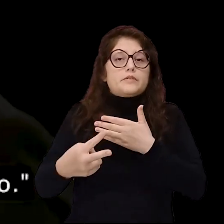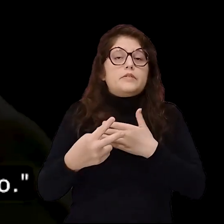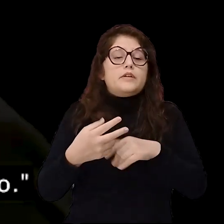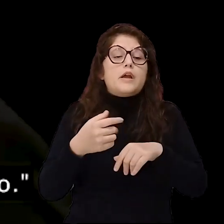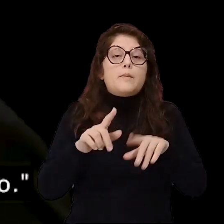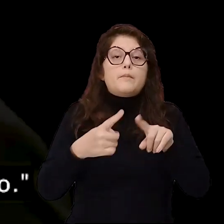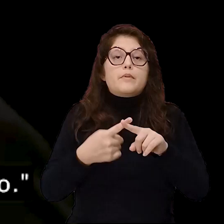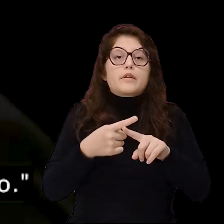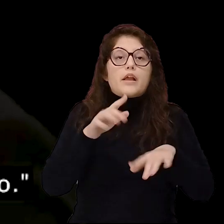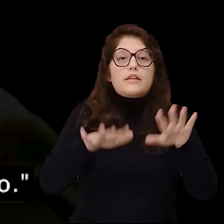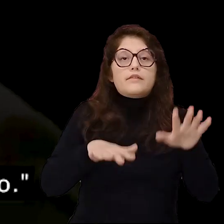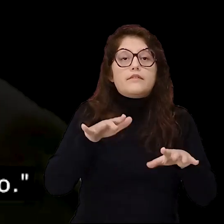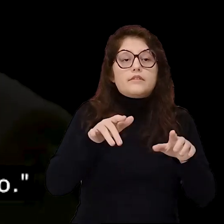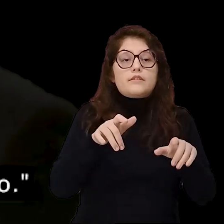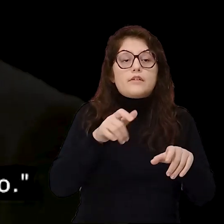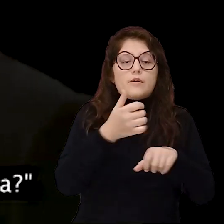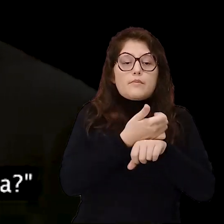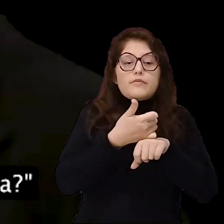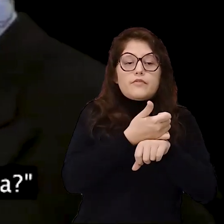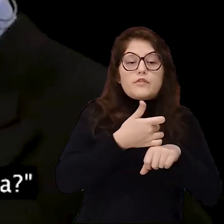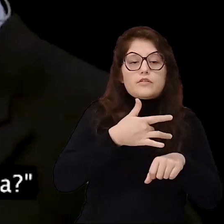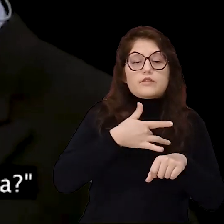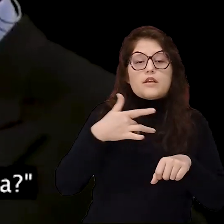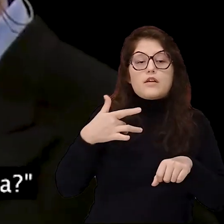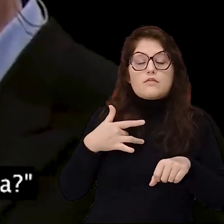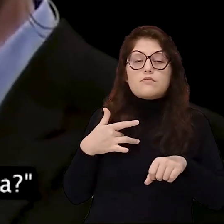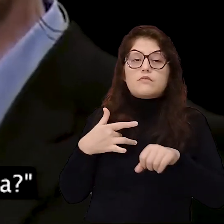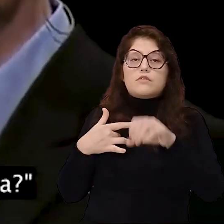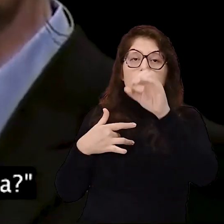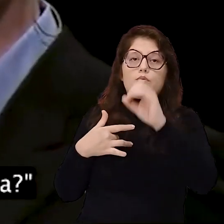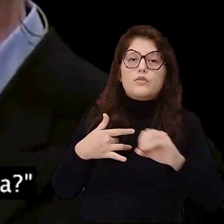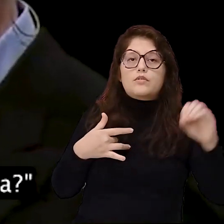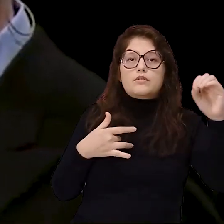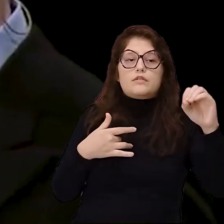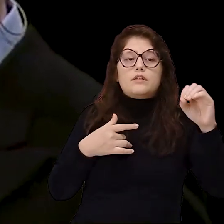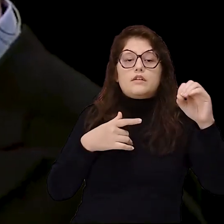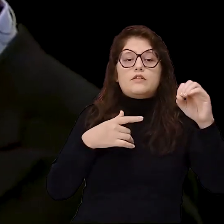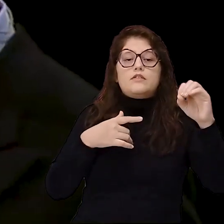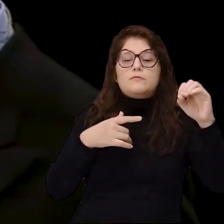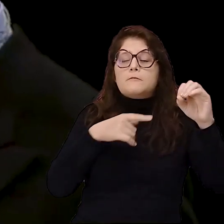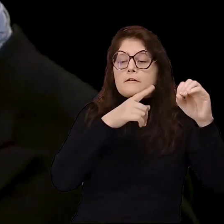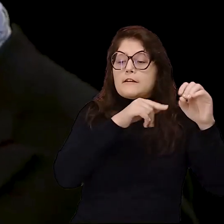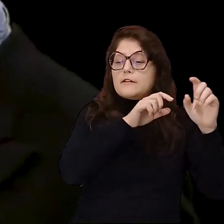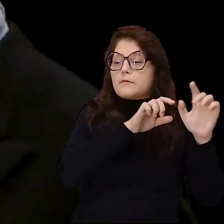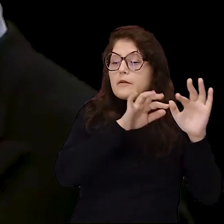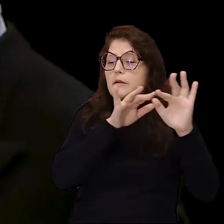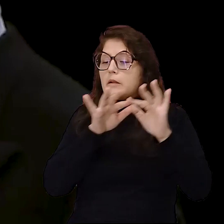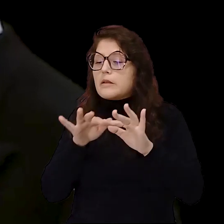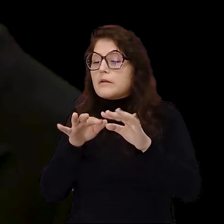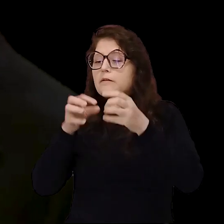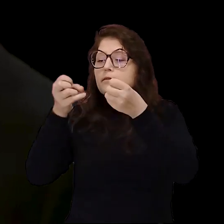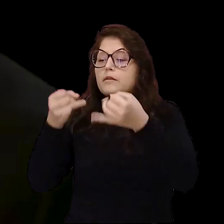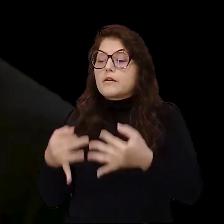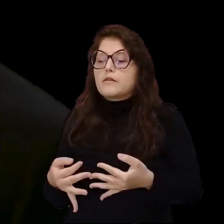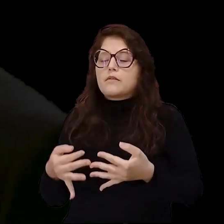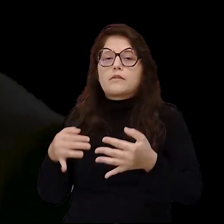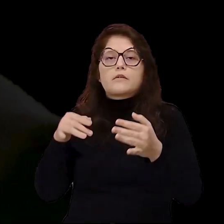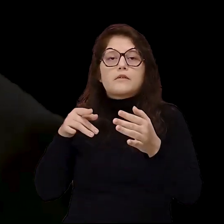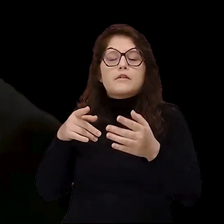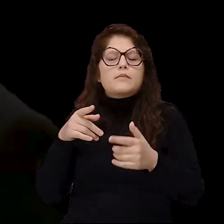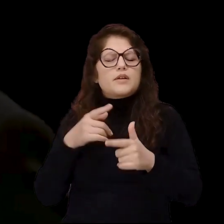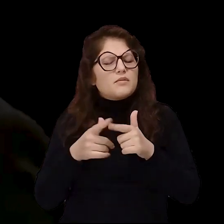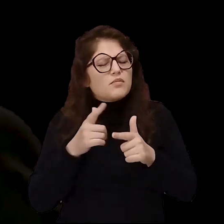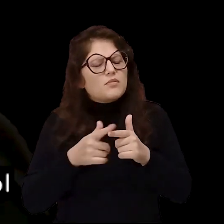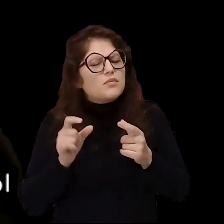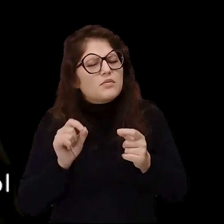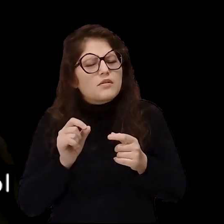especially the ones who came right after the genocide. And I said, what kind of trouble did you have? And he said, well, he said they would do